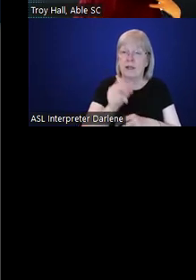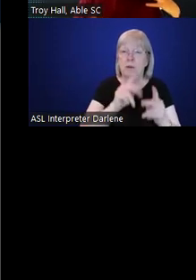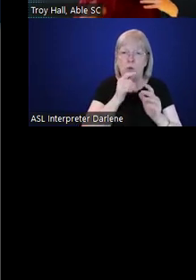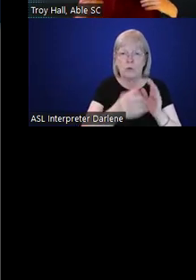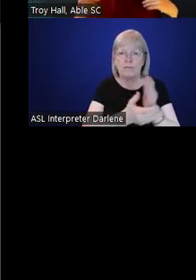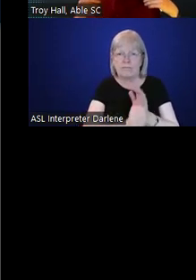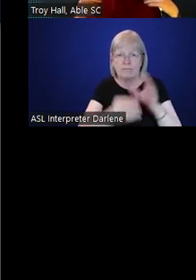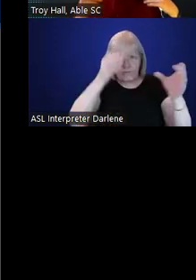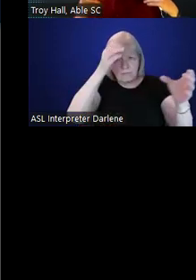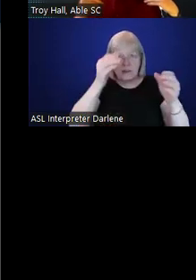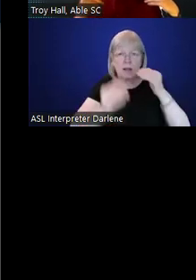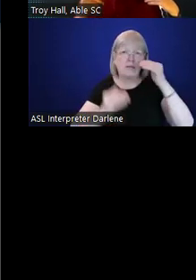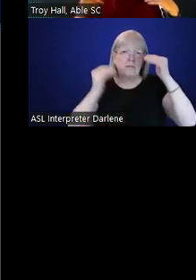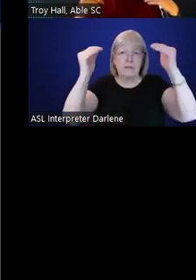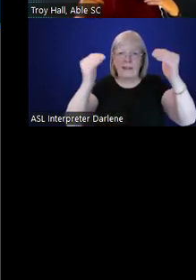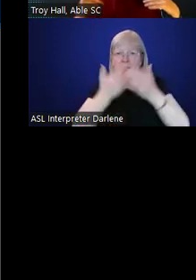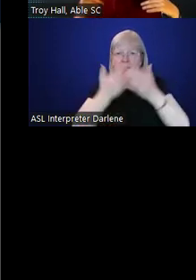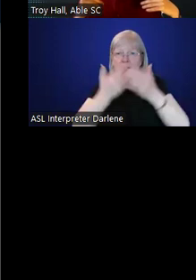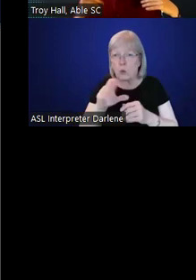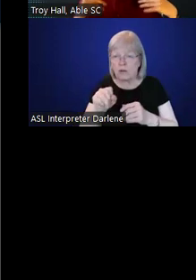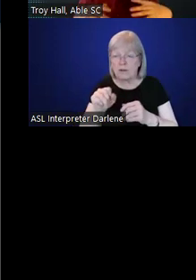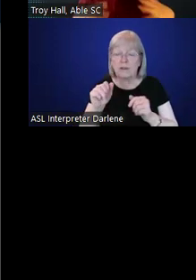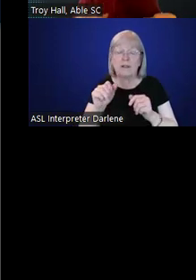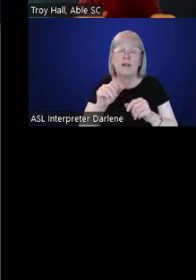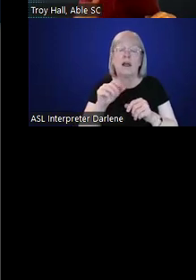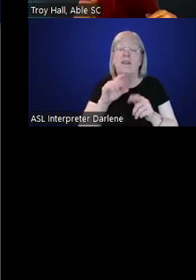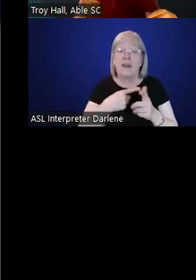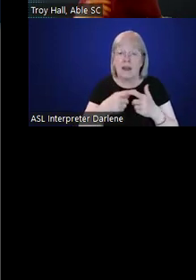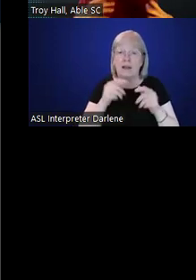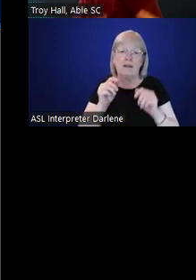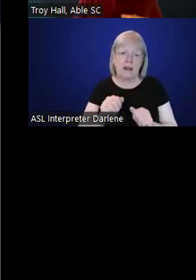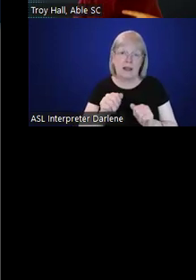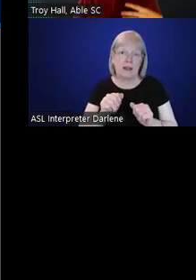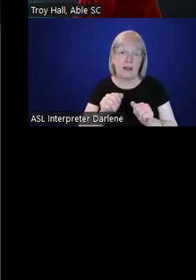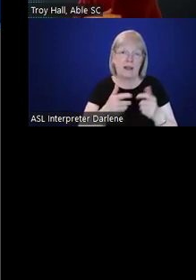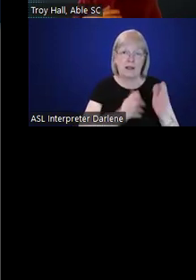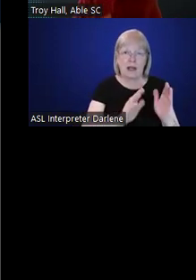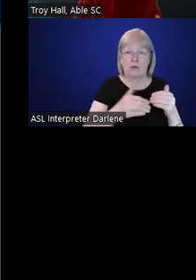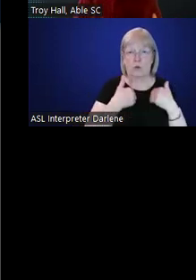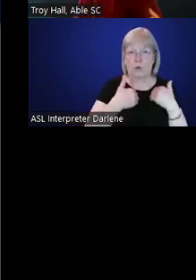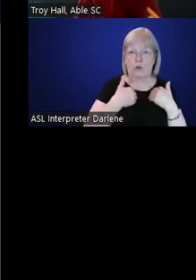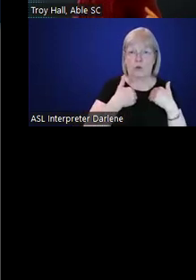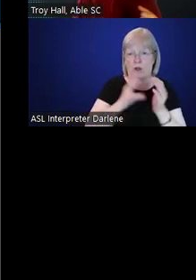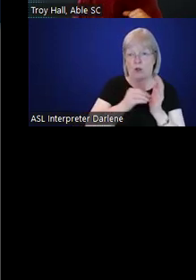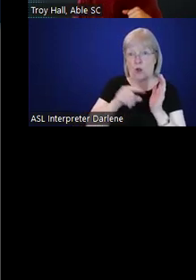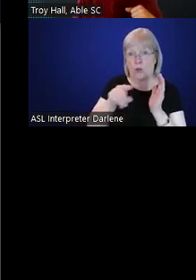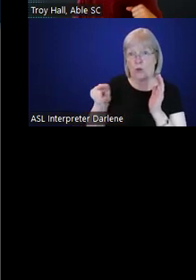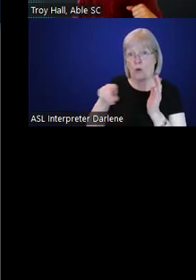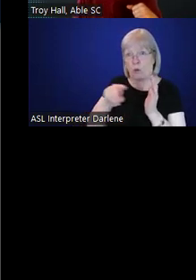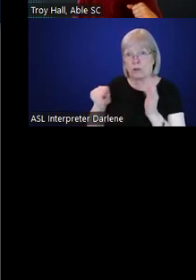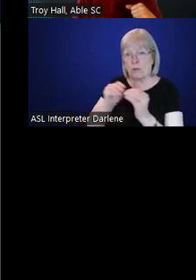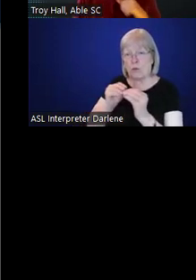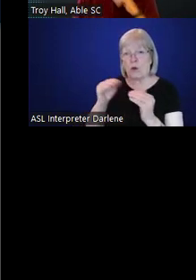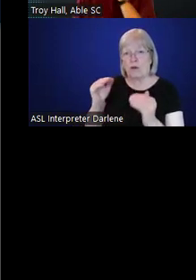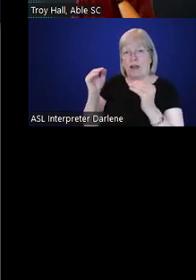advanced tools and machinery can allow youth to learn more advanced and career-specific interests for